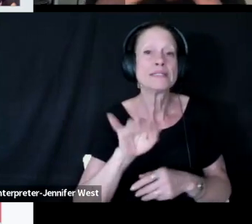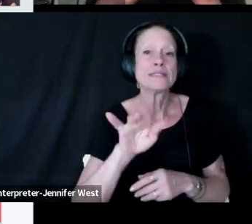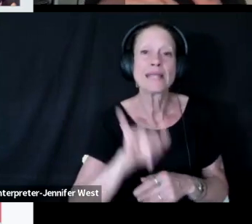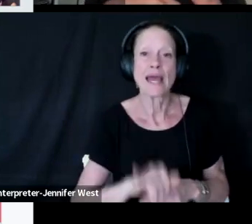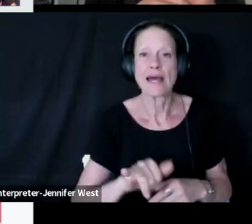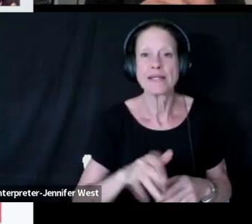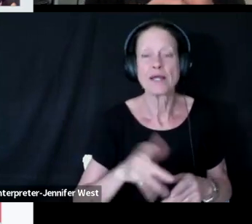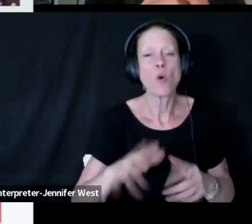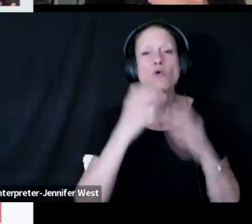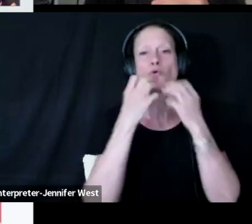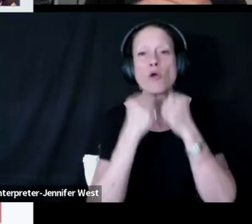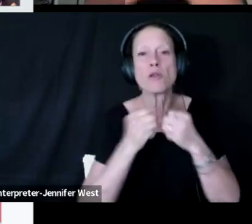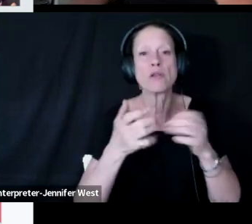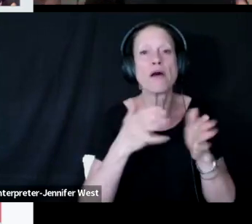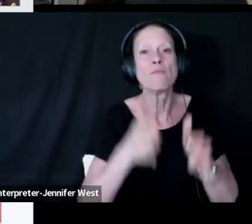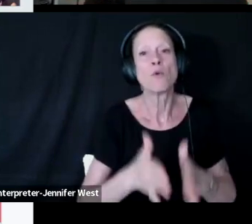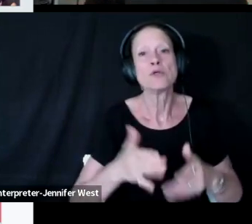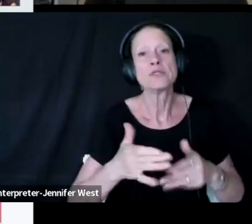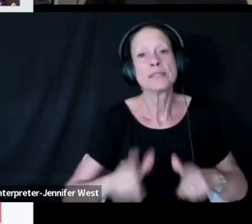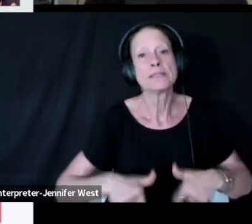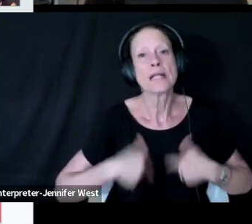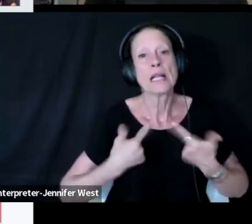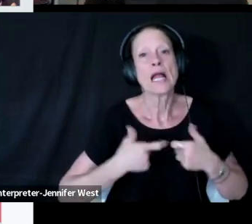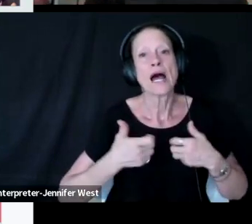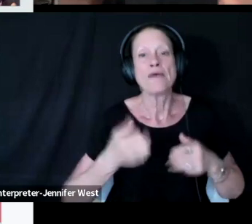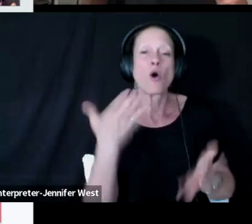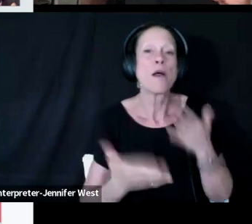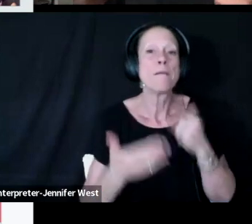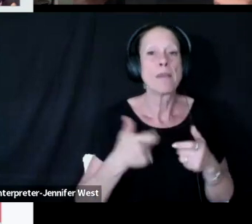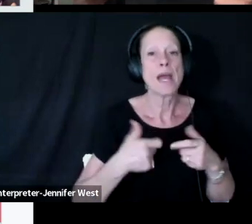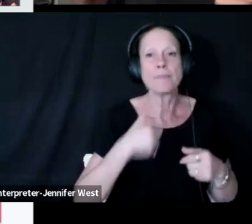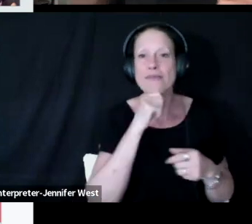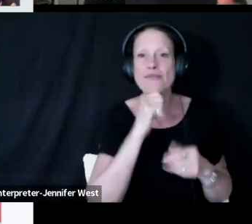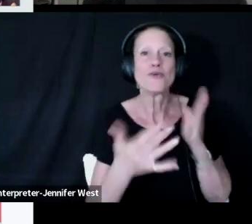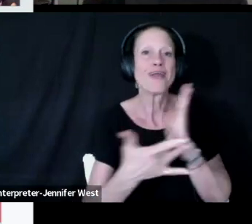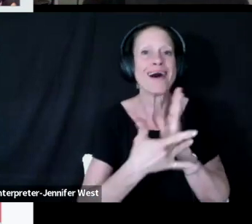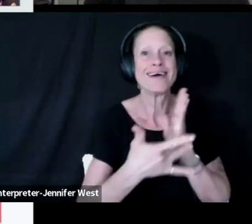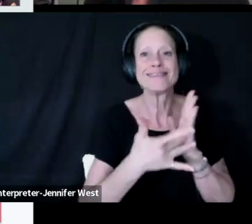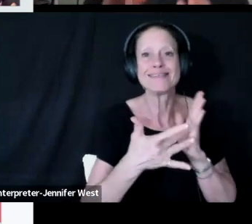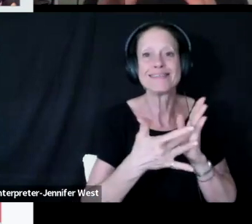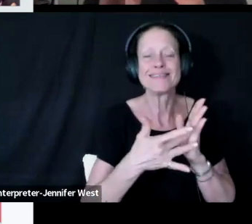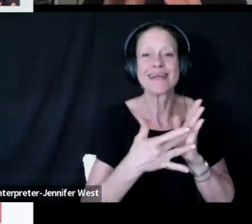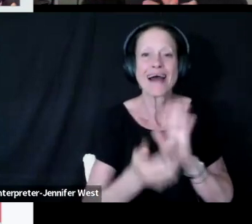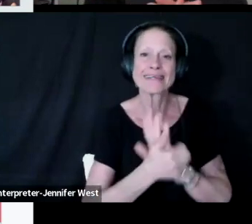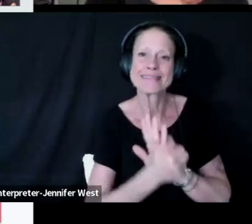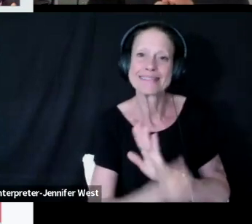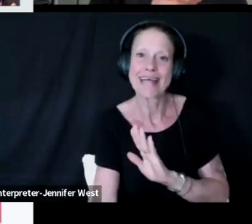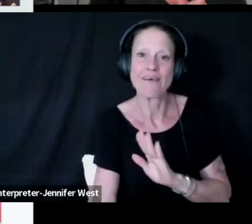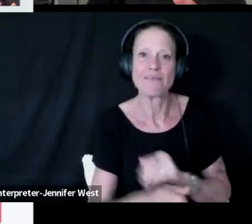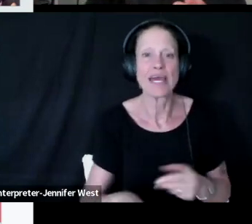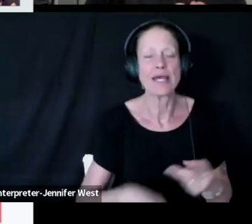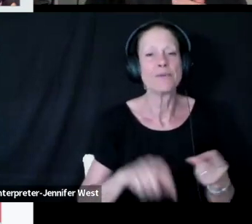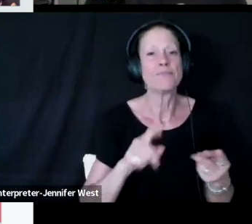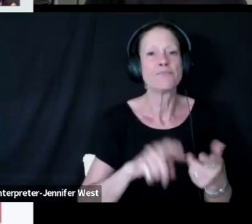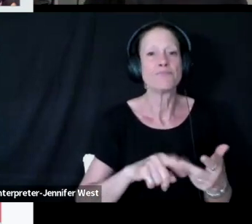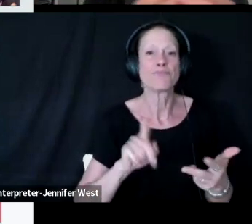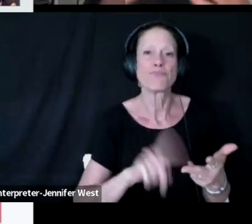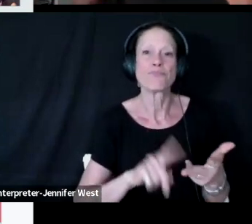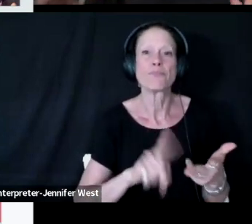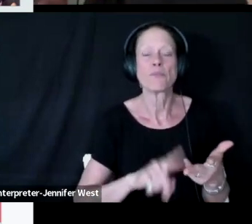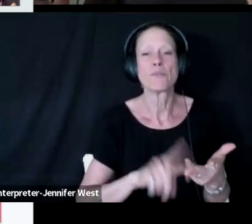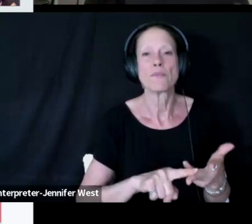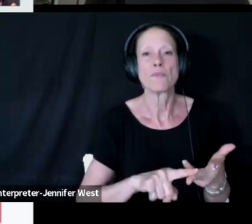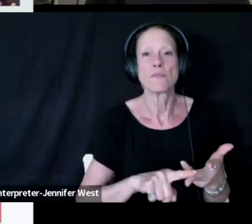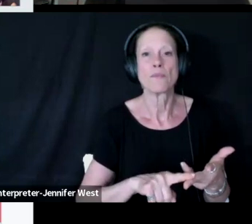PDF that they could scroll through on their phone or a printed copy in their hands. The third way will be